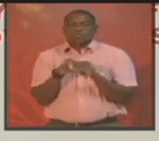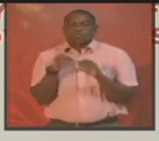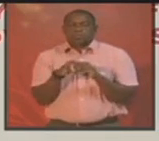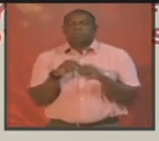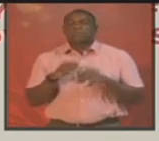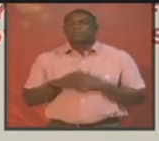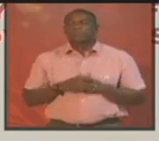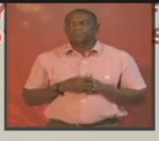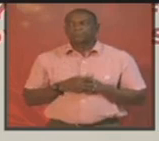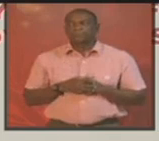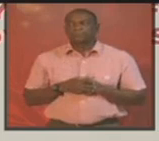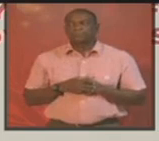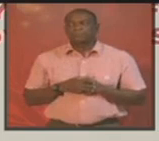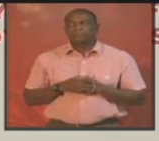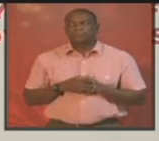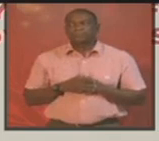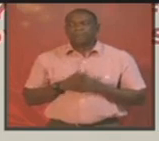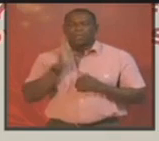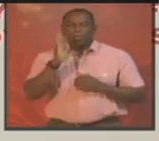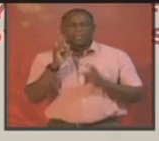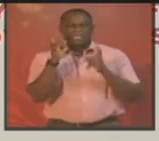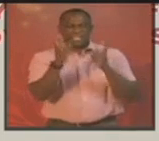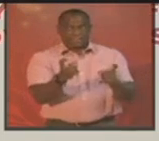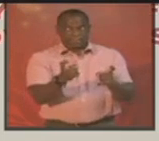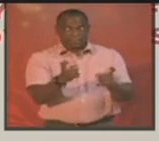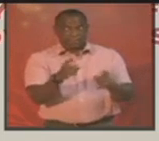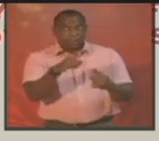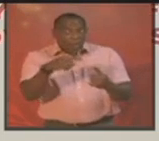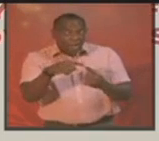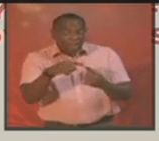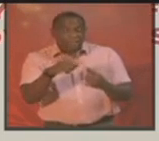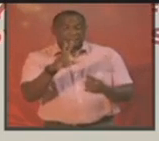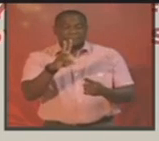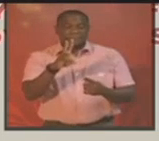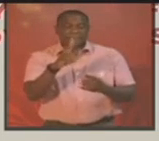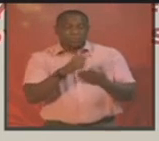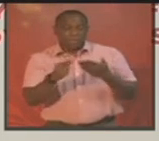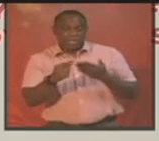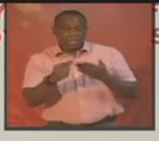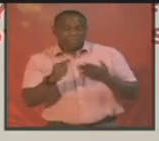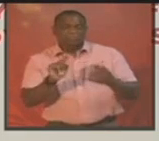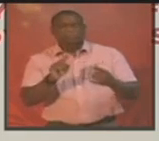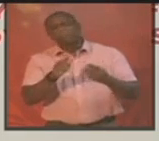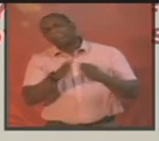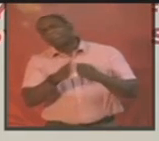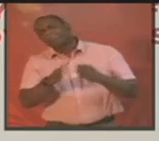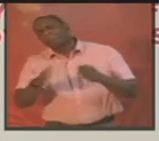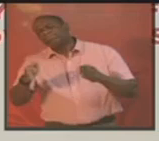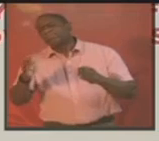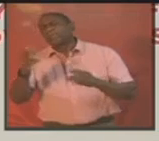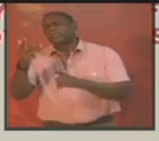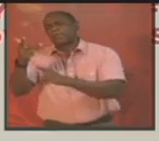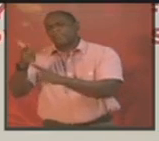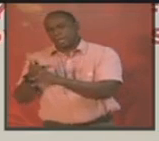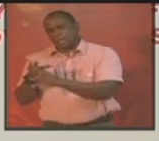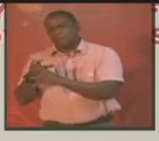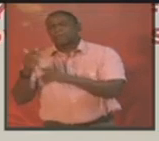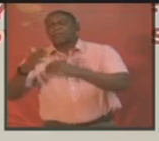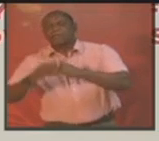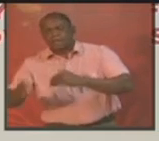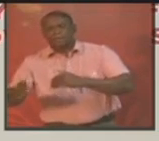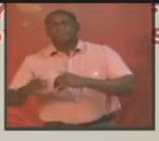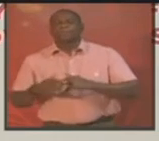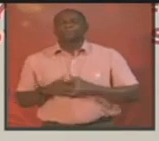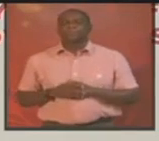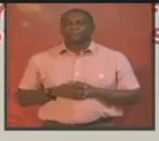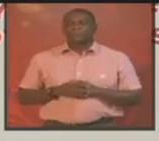is normally given 6 weeks to 3 months after. So we can't give out that extra 2,000 doses. We have